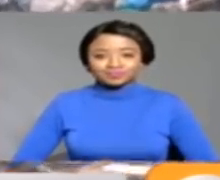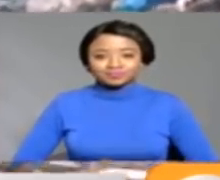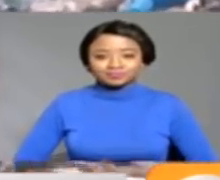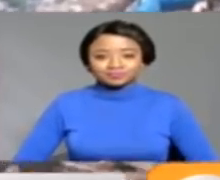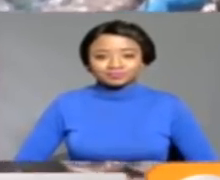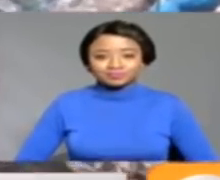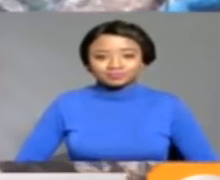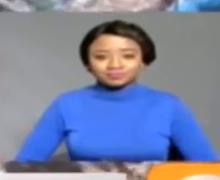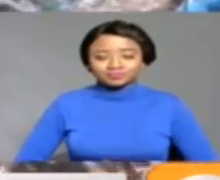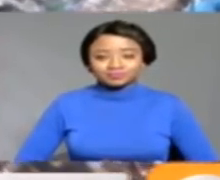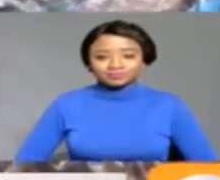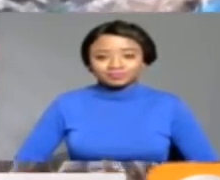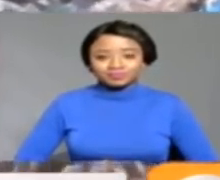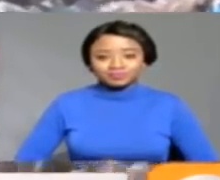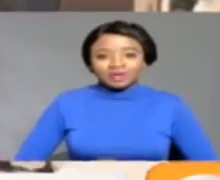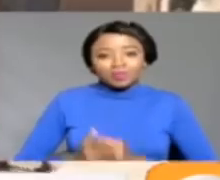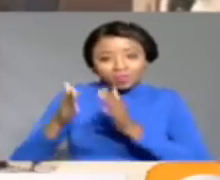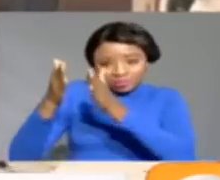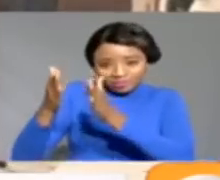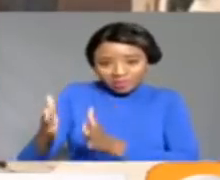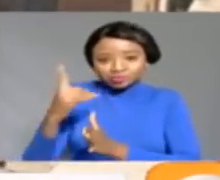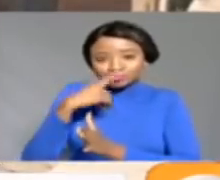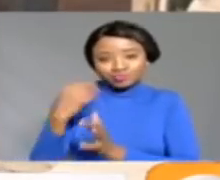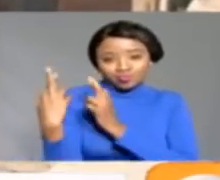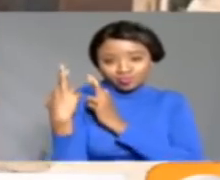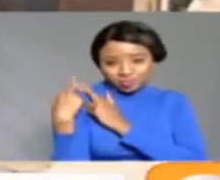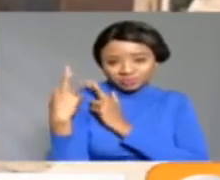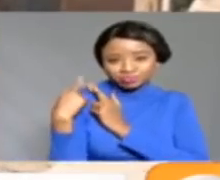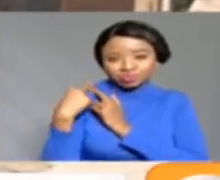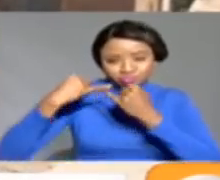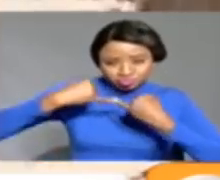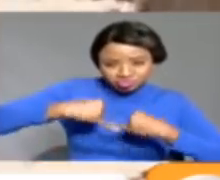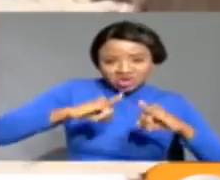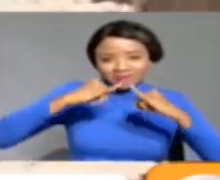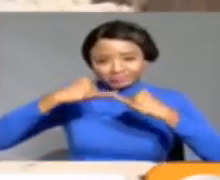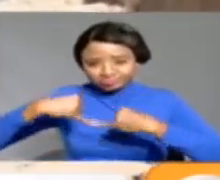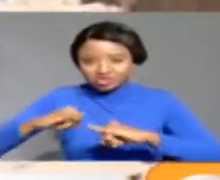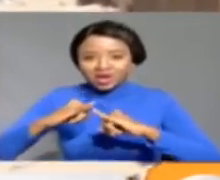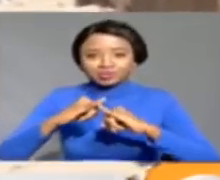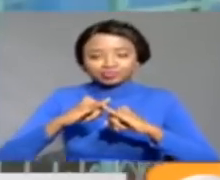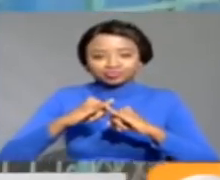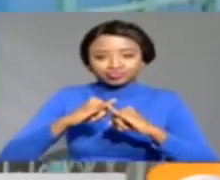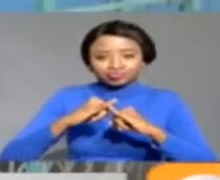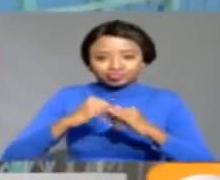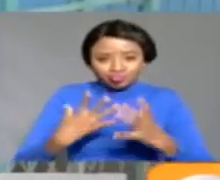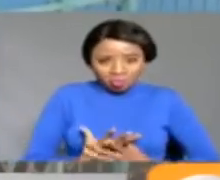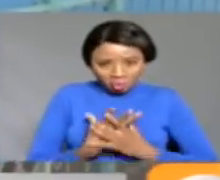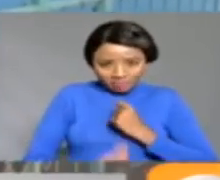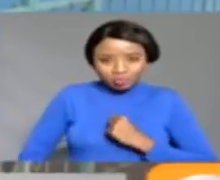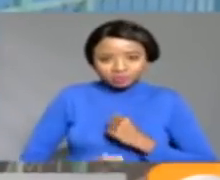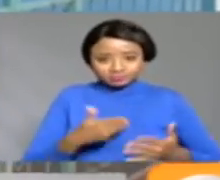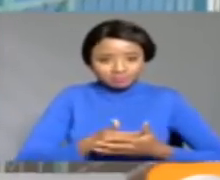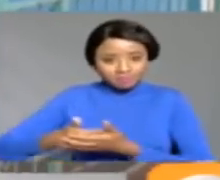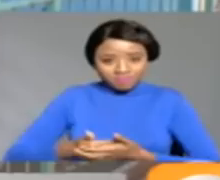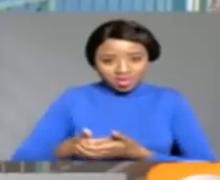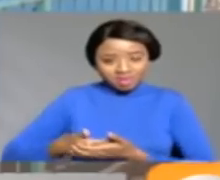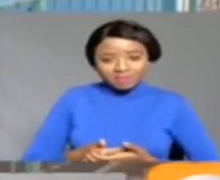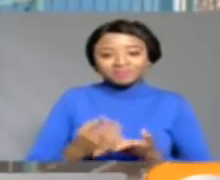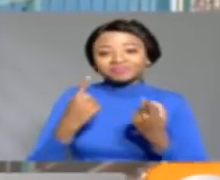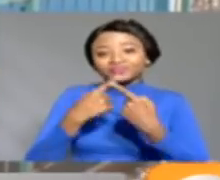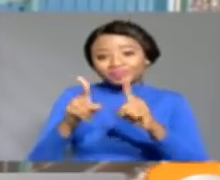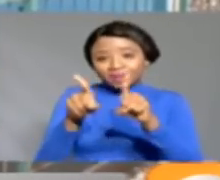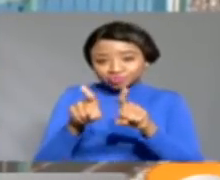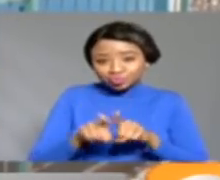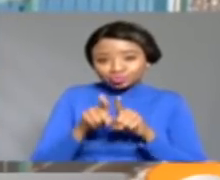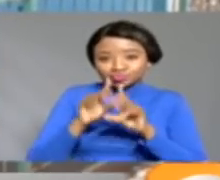by someone somewhere who was trying to procure an abortion to her. But then again, what has now